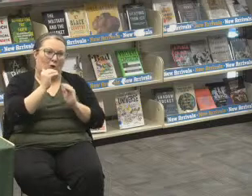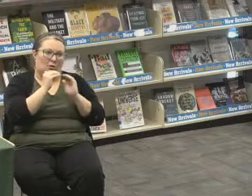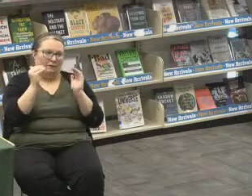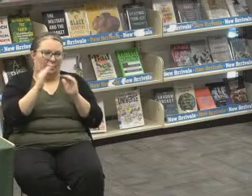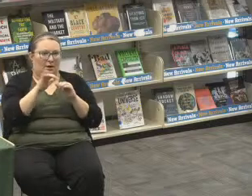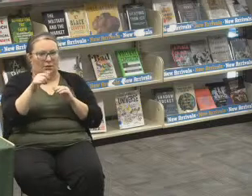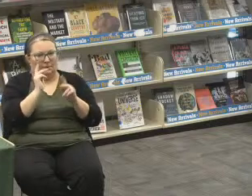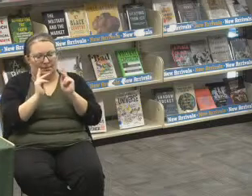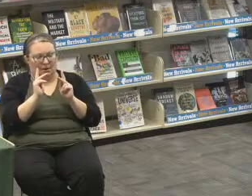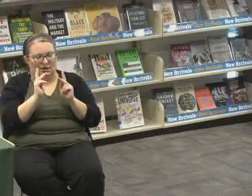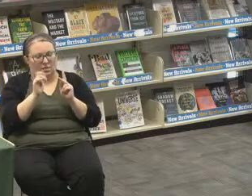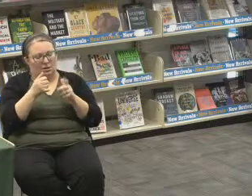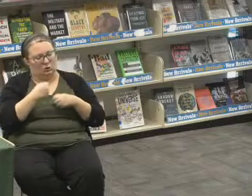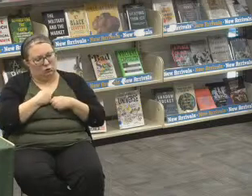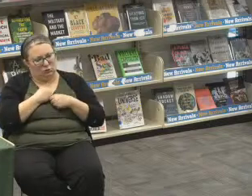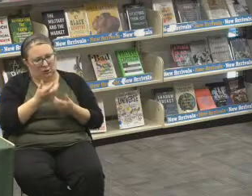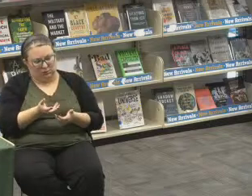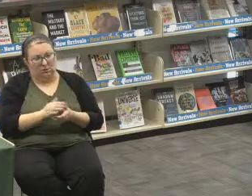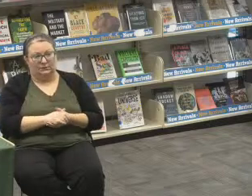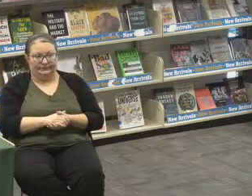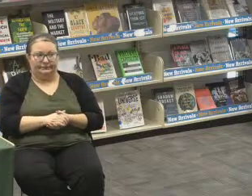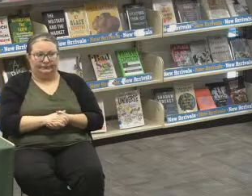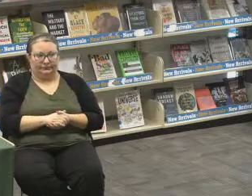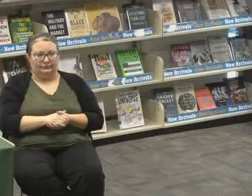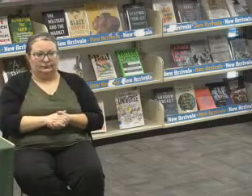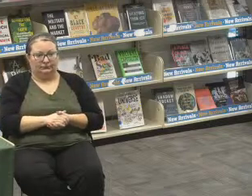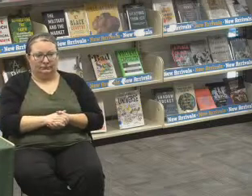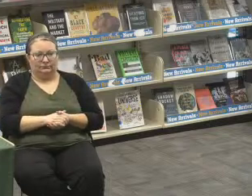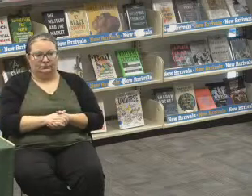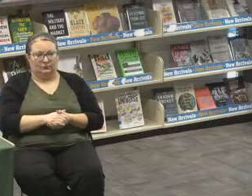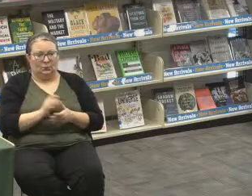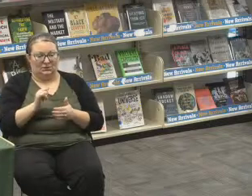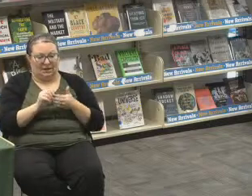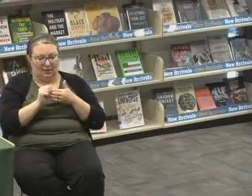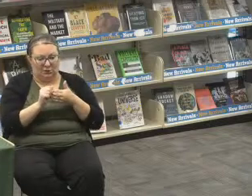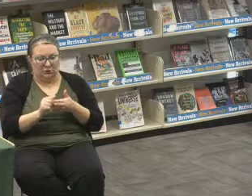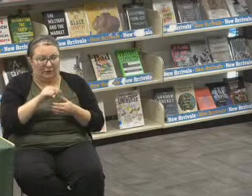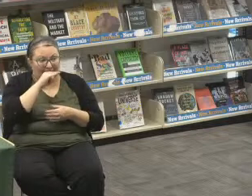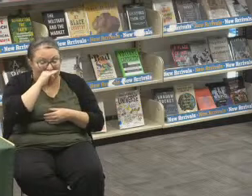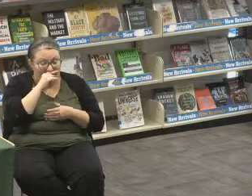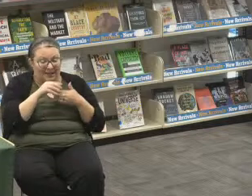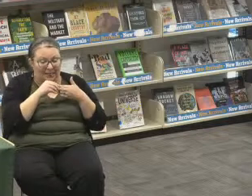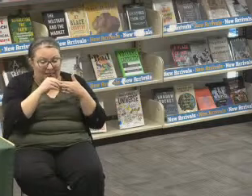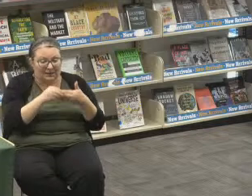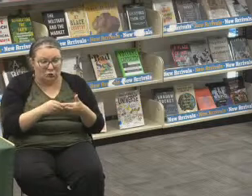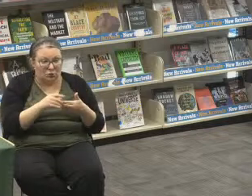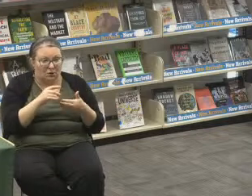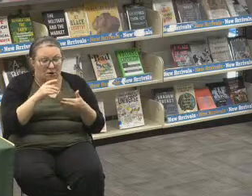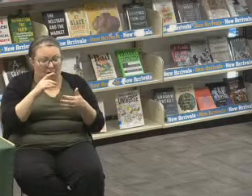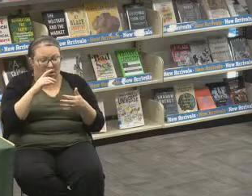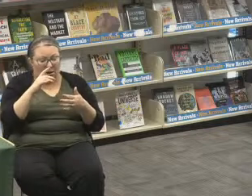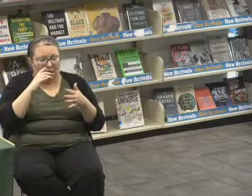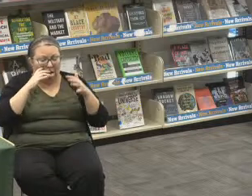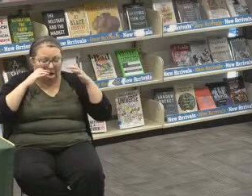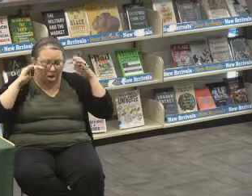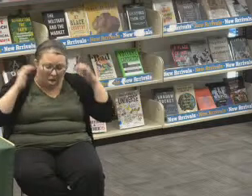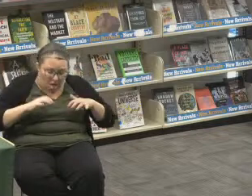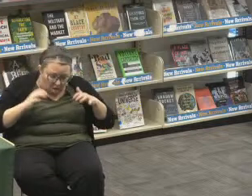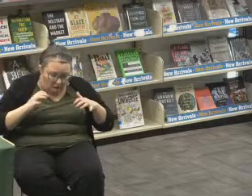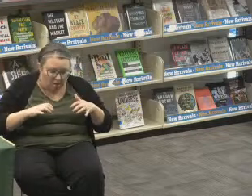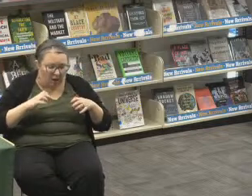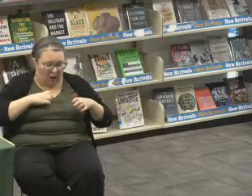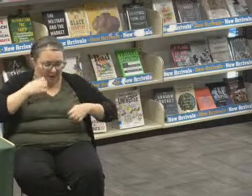do, and they find it exhausting. And what does this do? In kids, this leads to things like meltdowns or